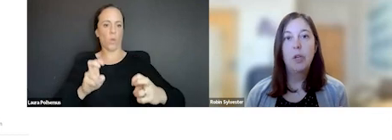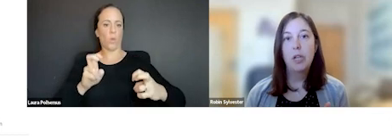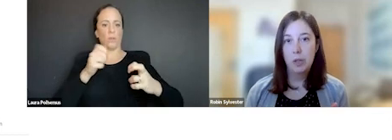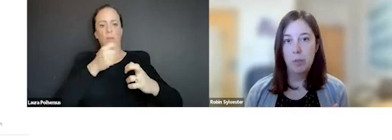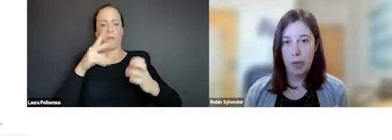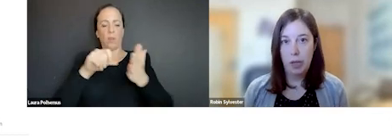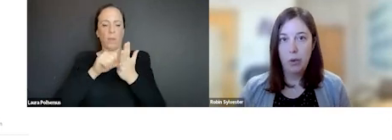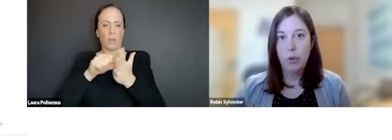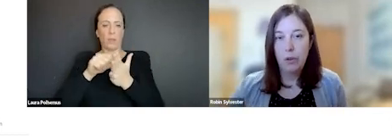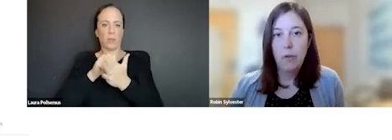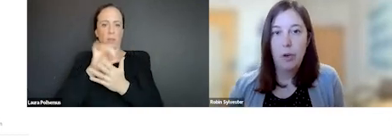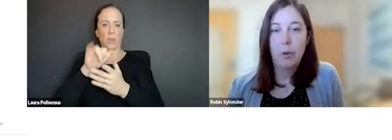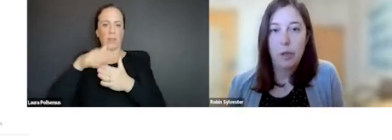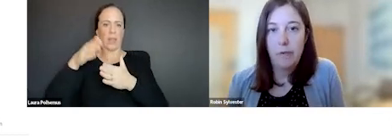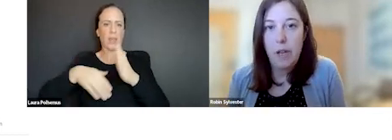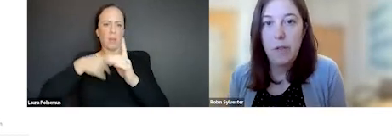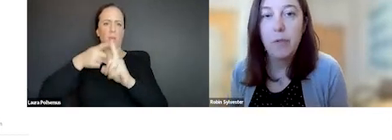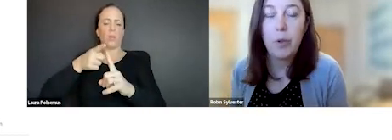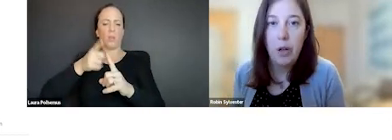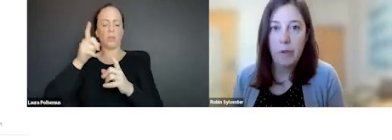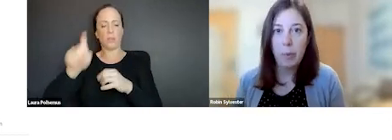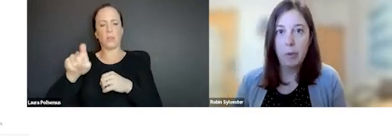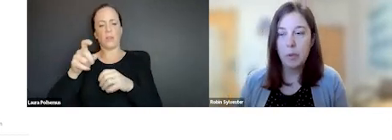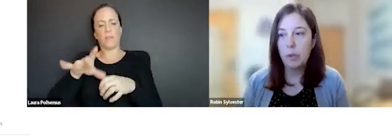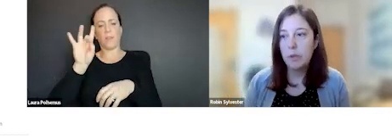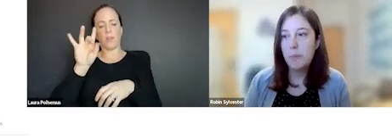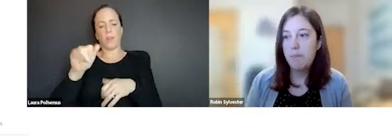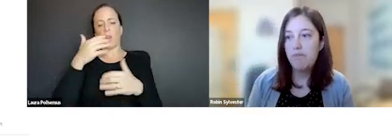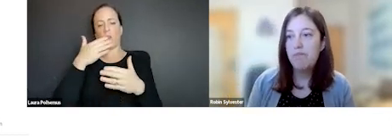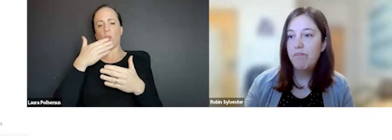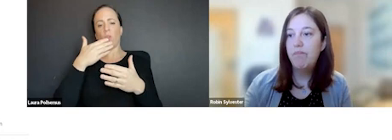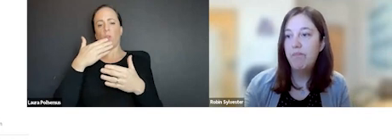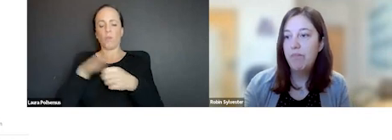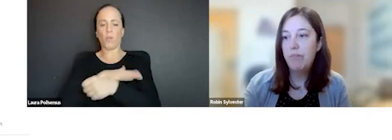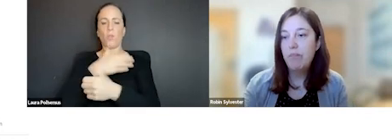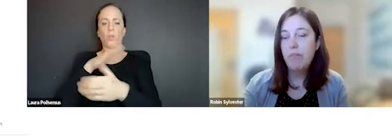kind of your endpoint that you're looking for in order to find the full call for proposals.